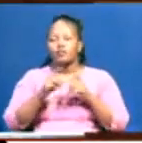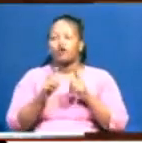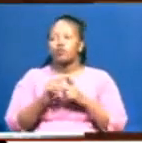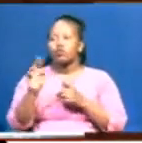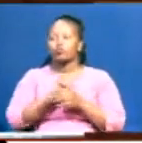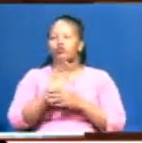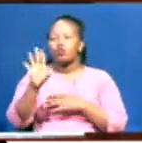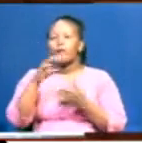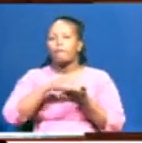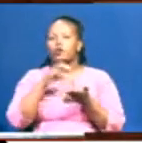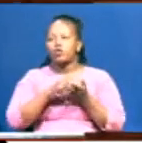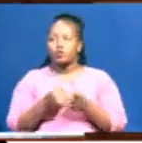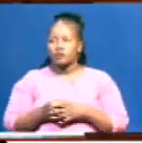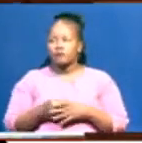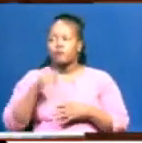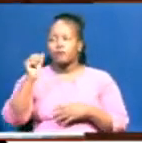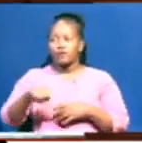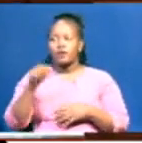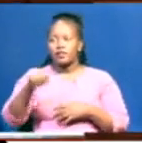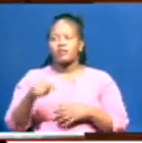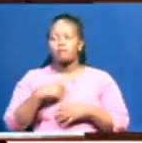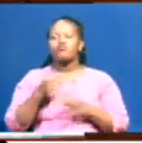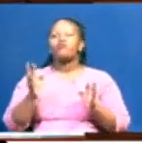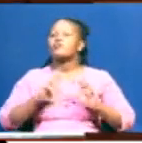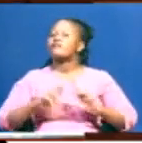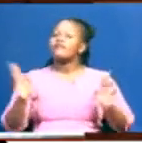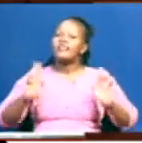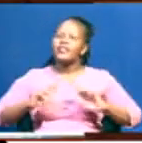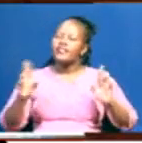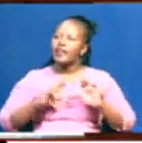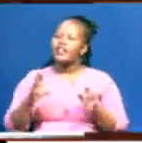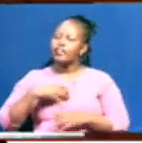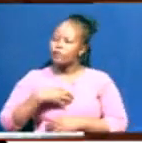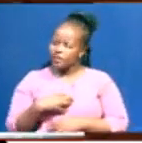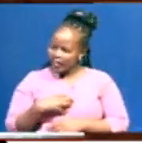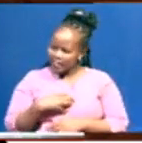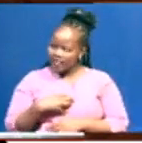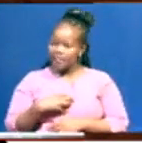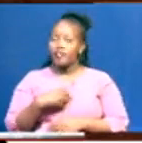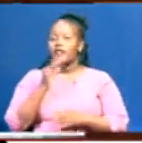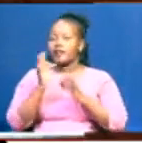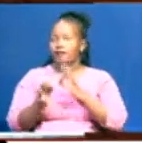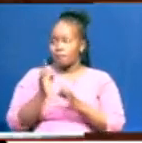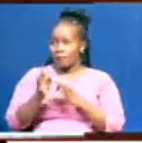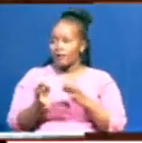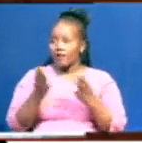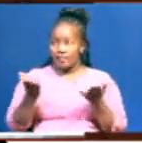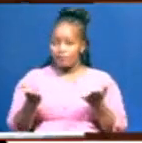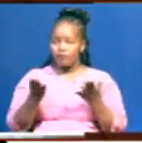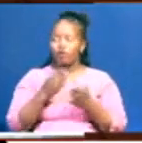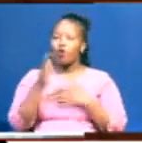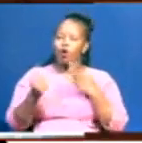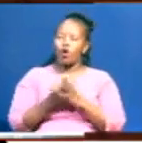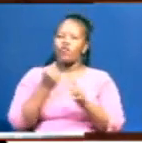yes, I would be very ready to resign if I find that the efforts that we are